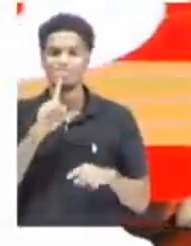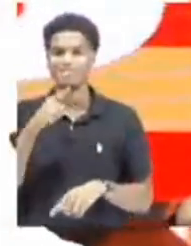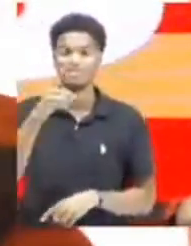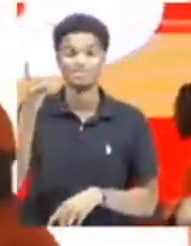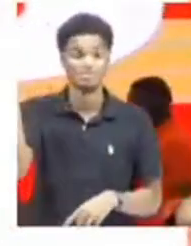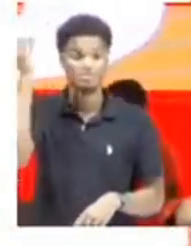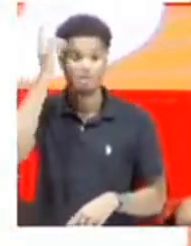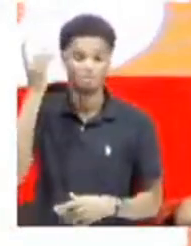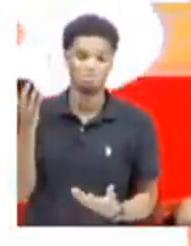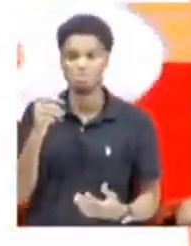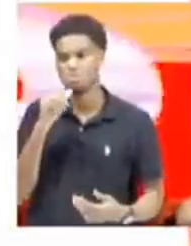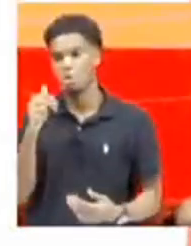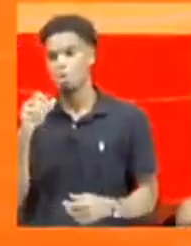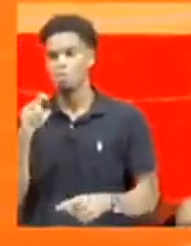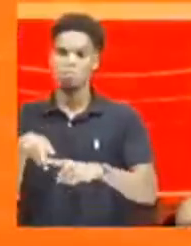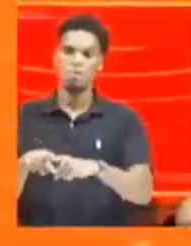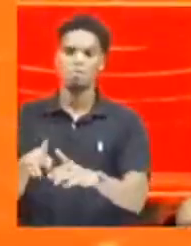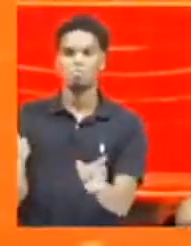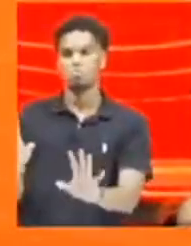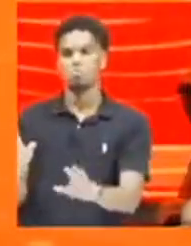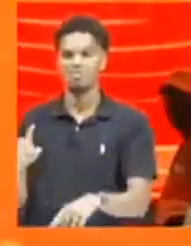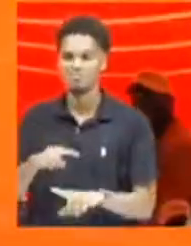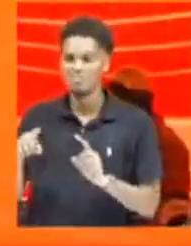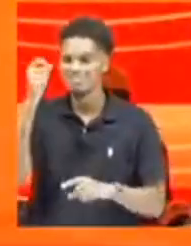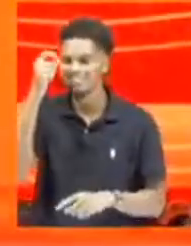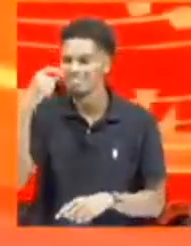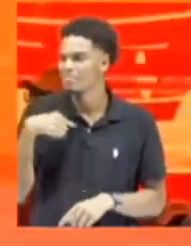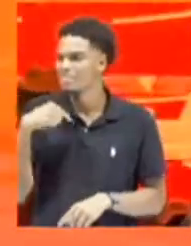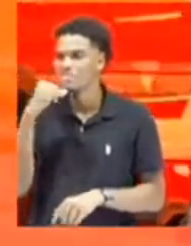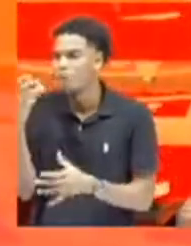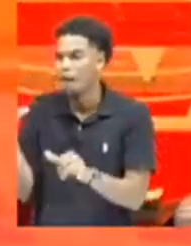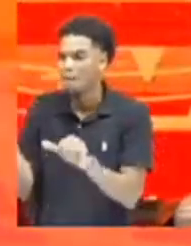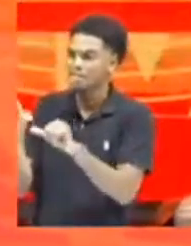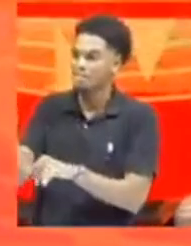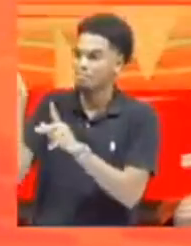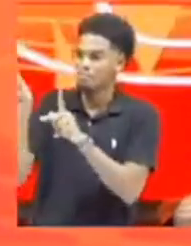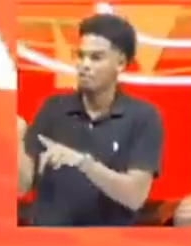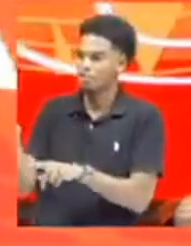make a man who don't have no sense be an electrician? He would have burned down my house.